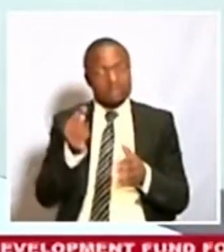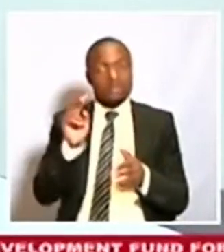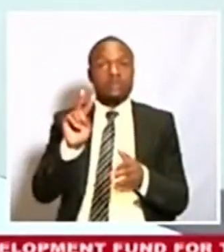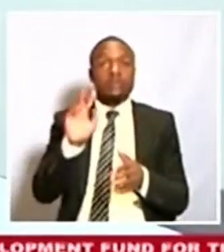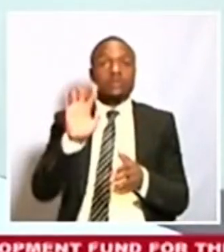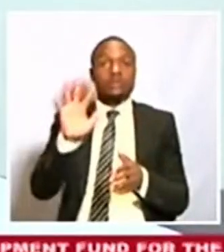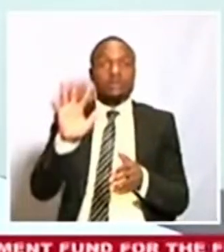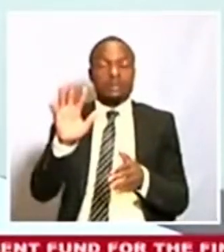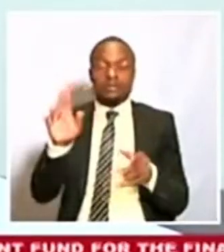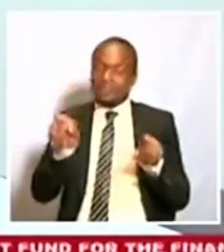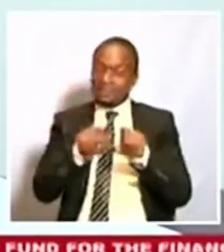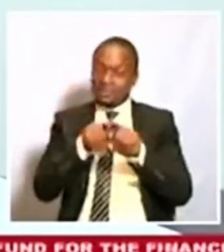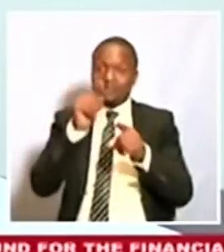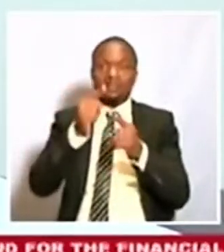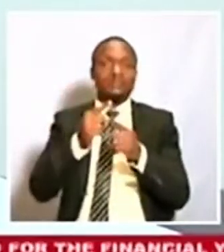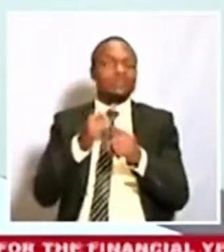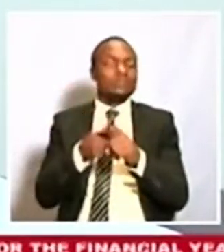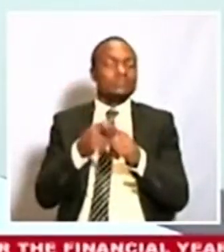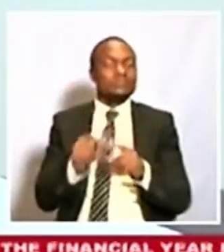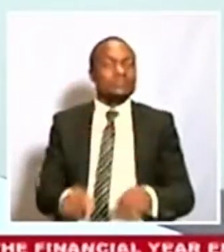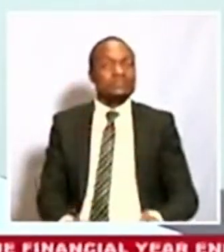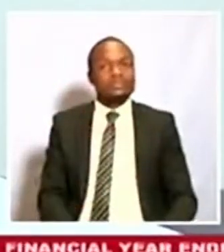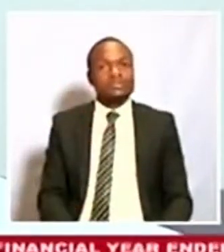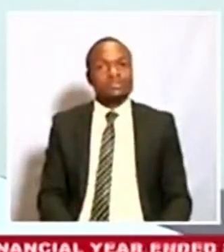25th of the same month.